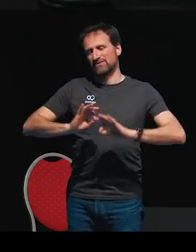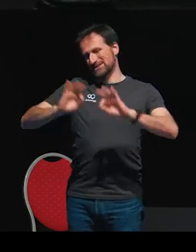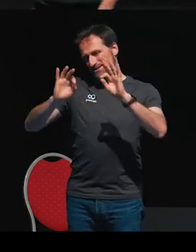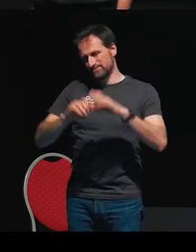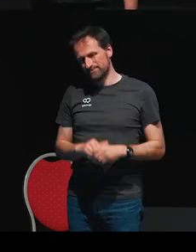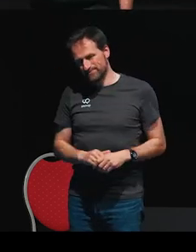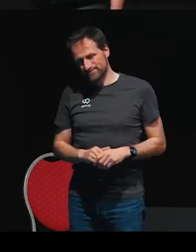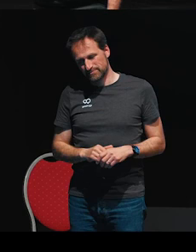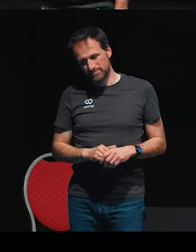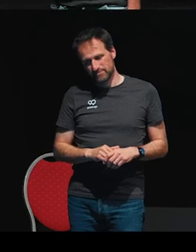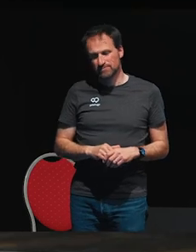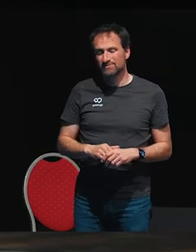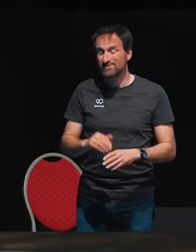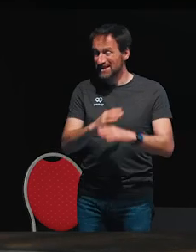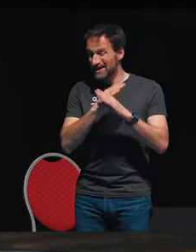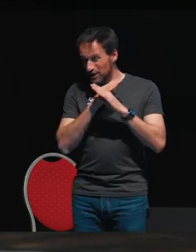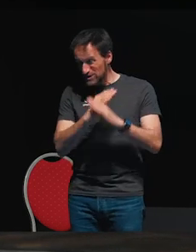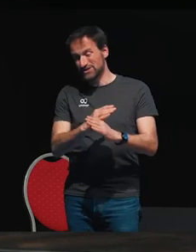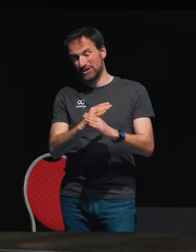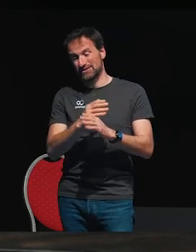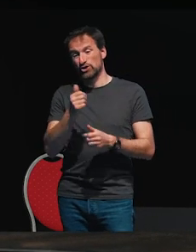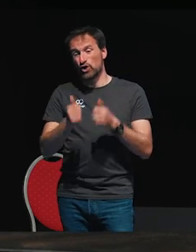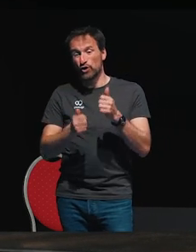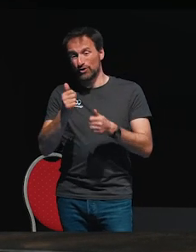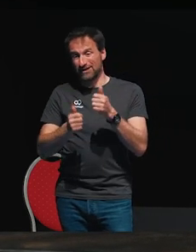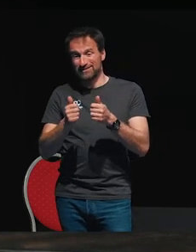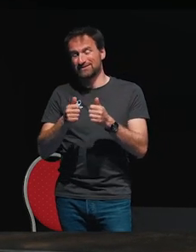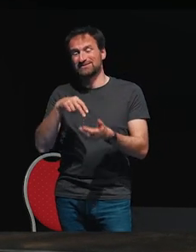Restrict concurrent state changes.